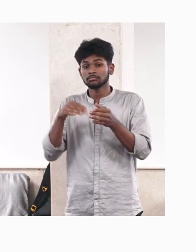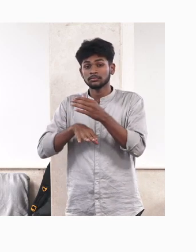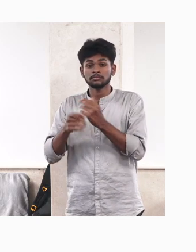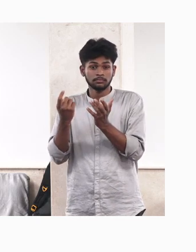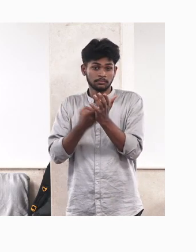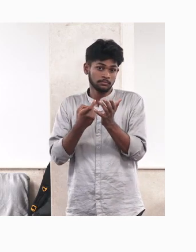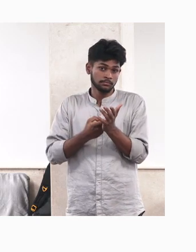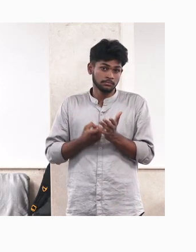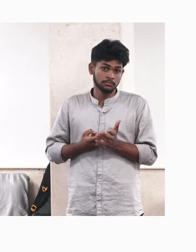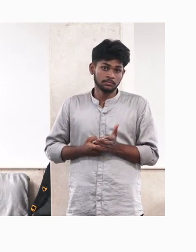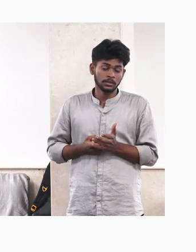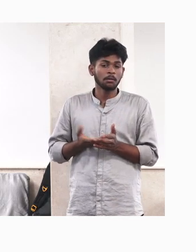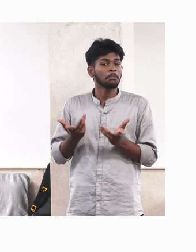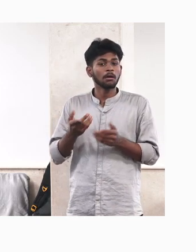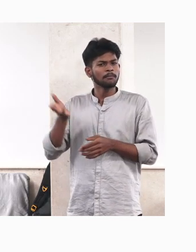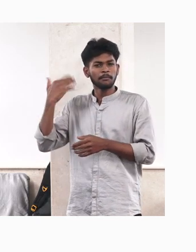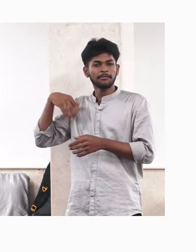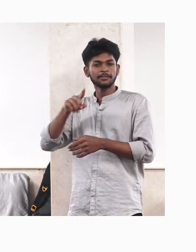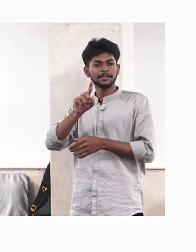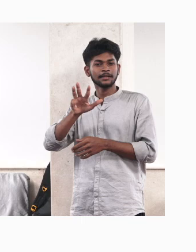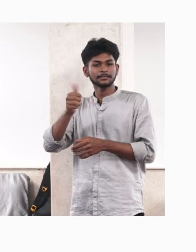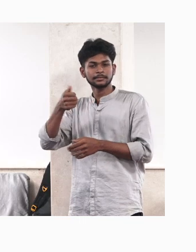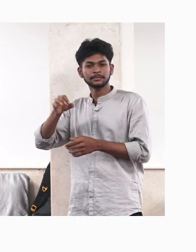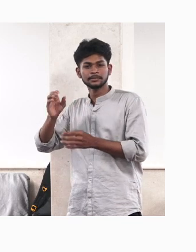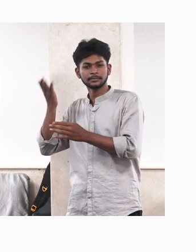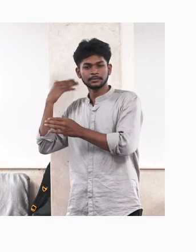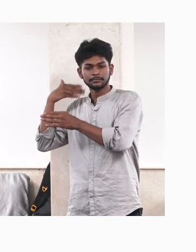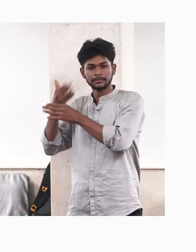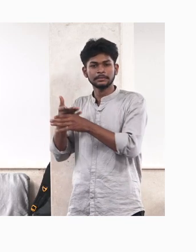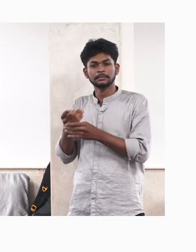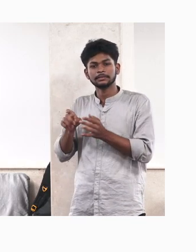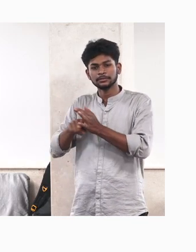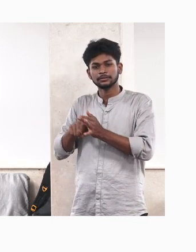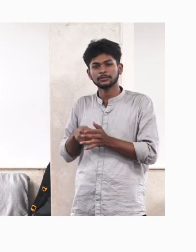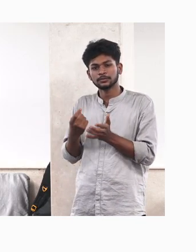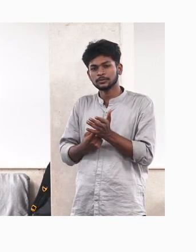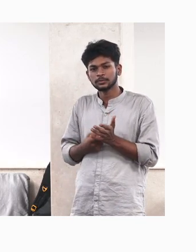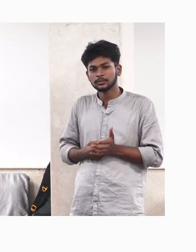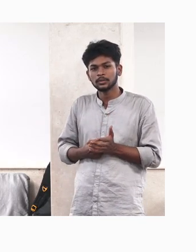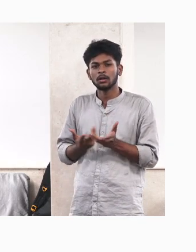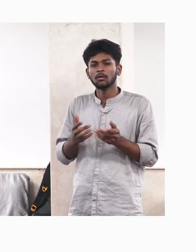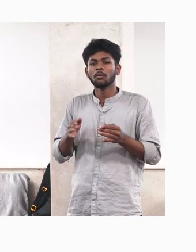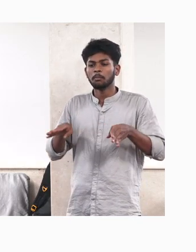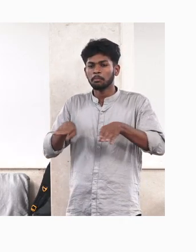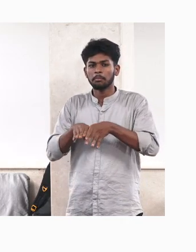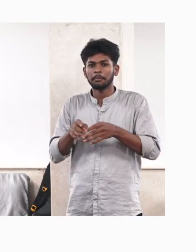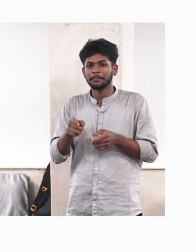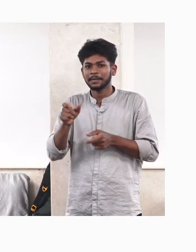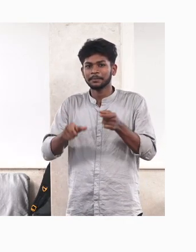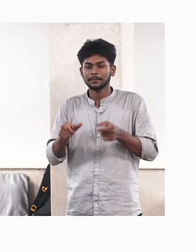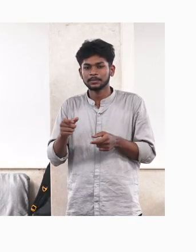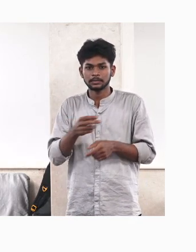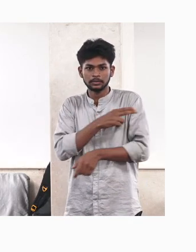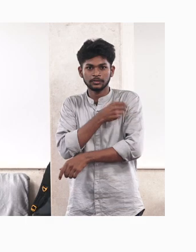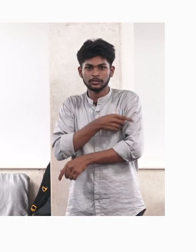the 60s from this need-adapted treatment that try to close the psychiatric